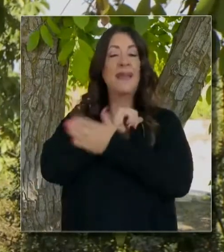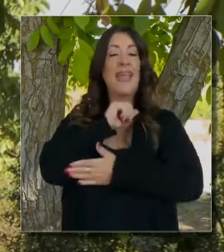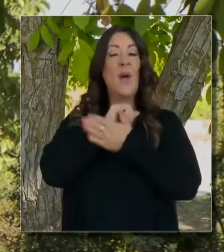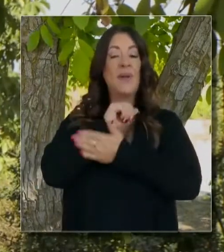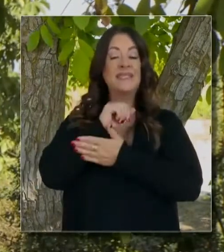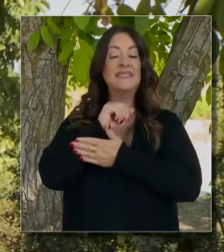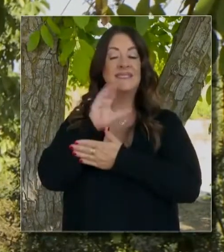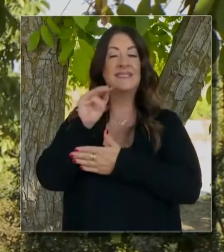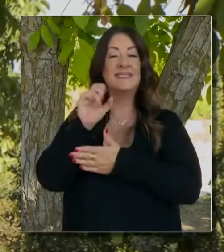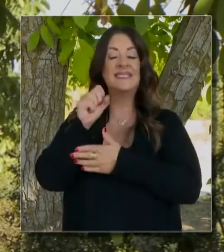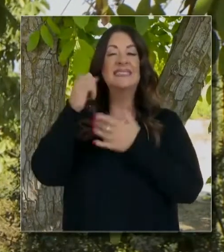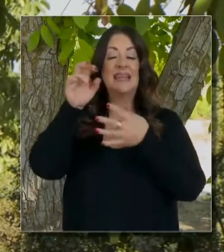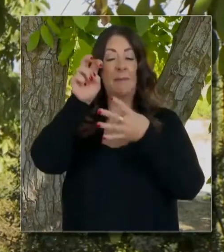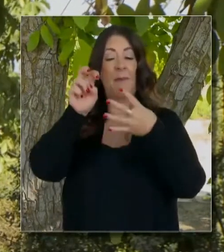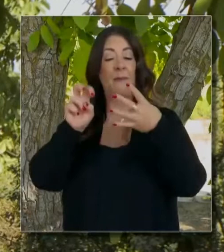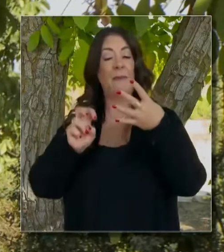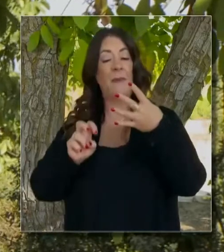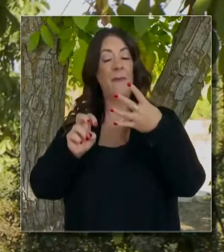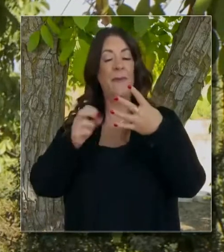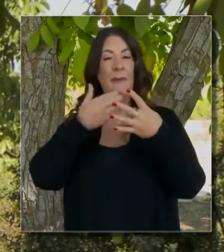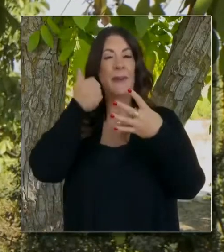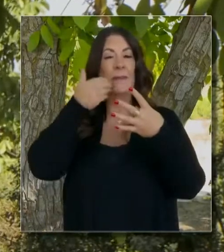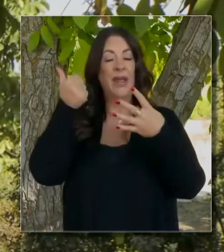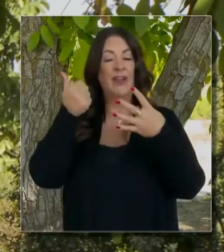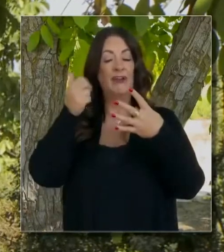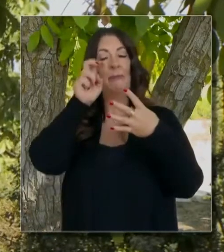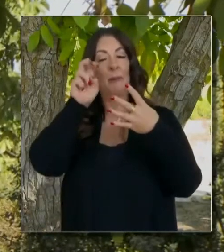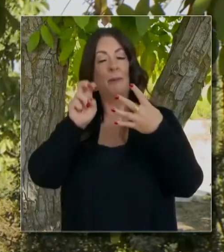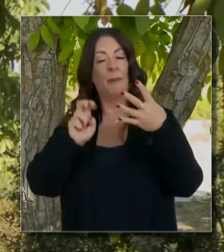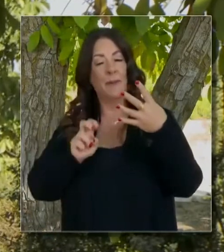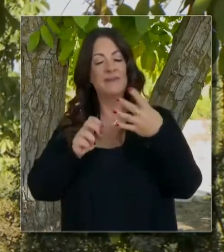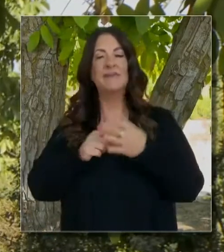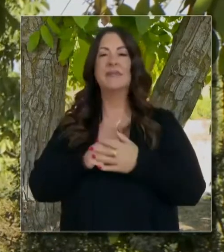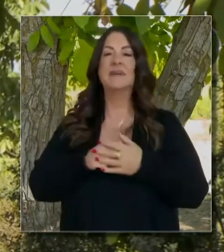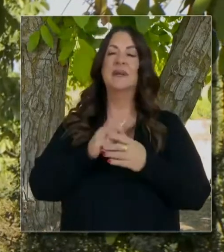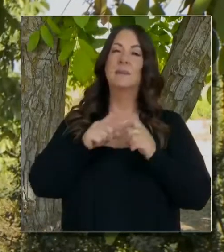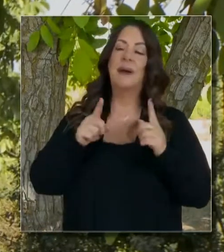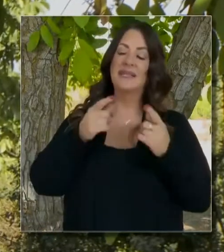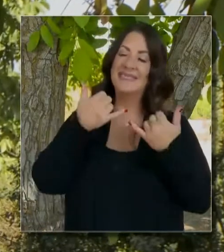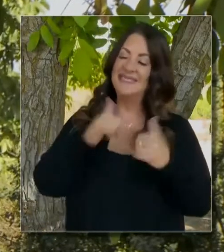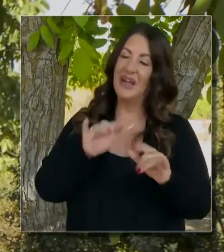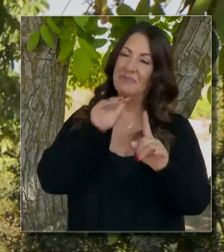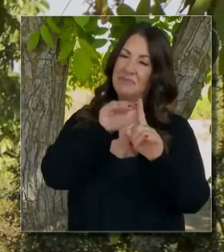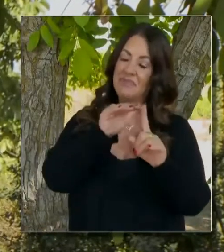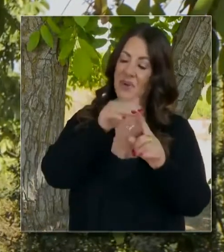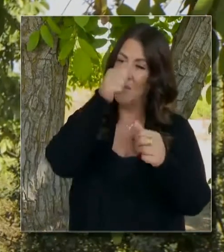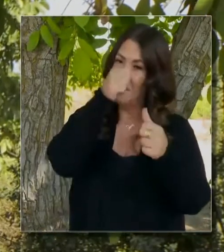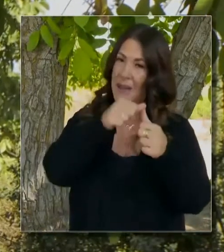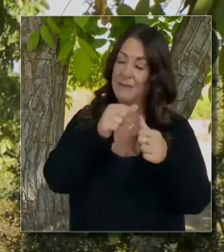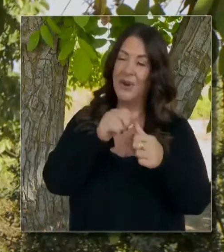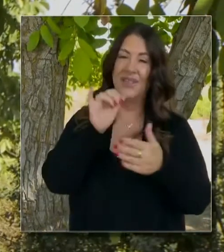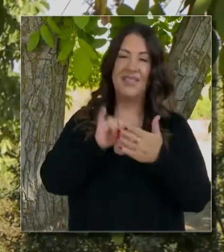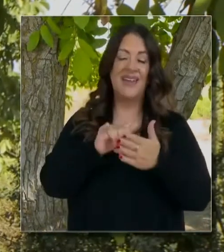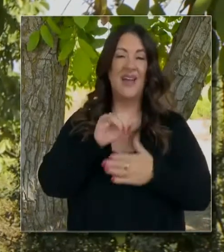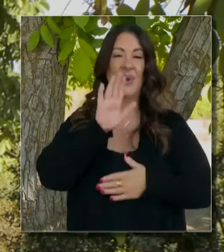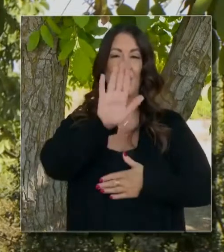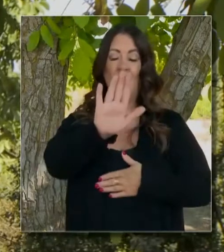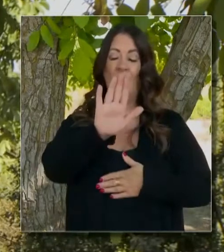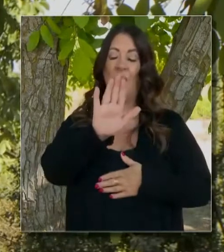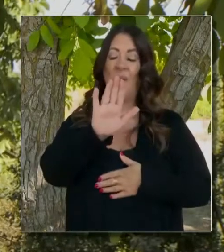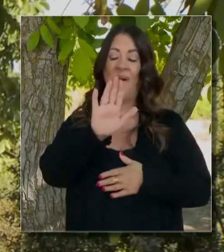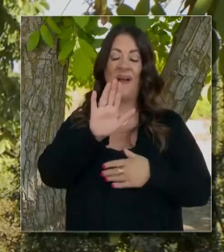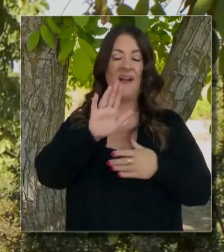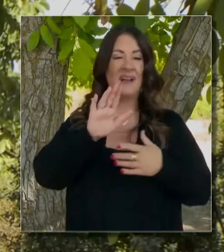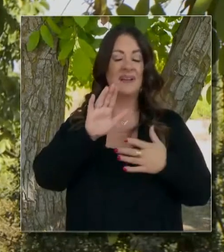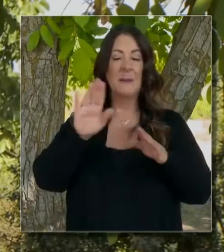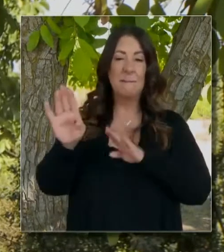Progress continues to be made on that front, but again, a sober reminder of the power and potency of your individual actions